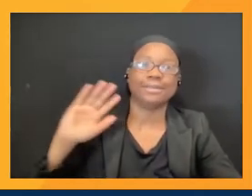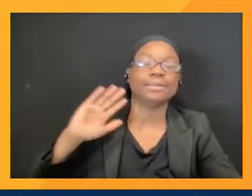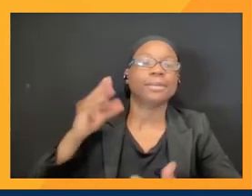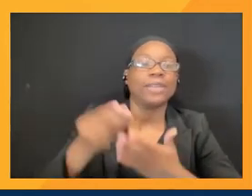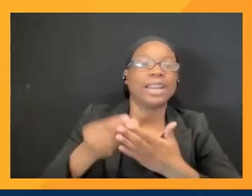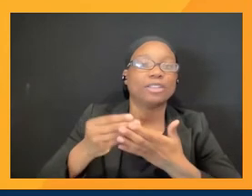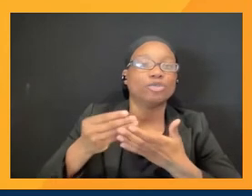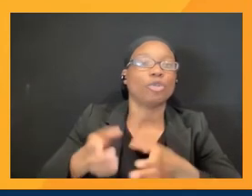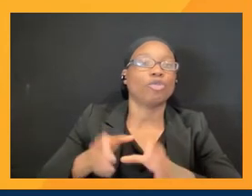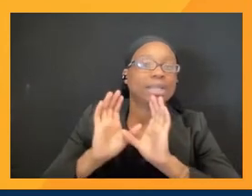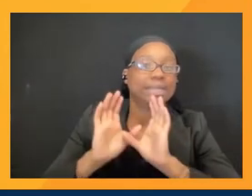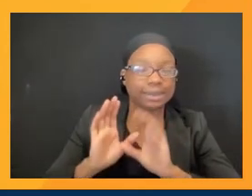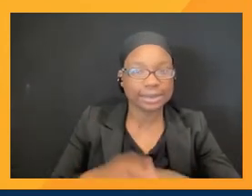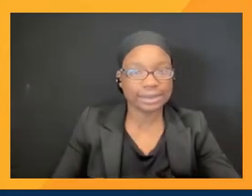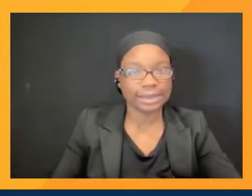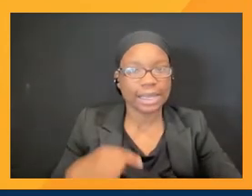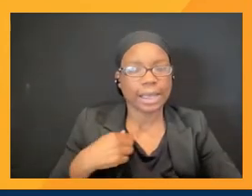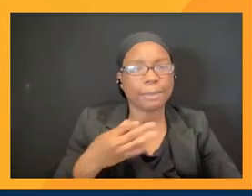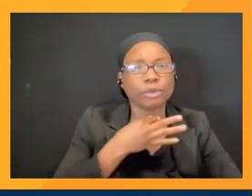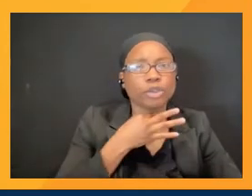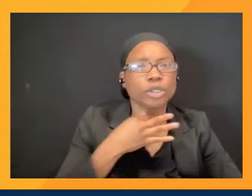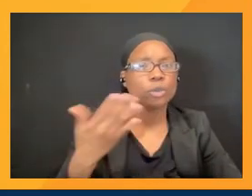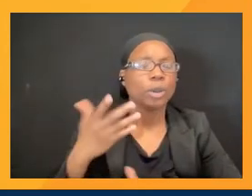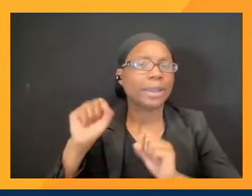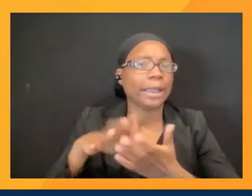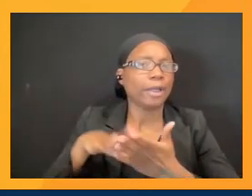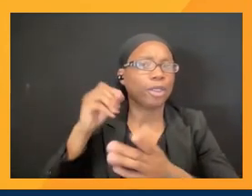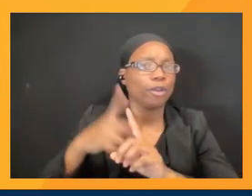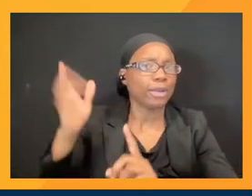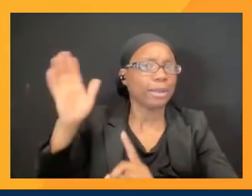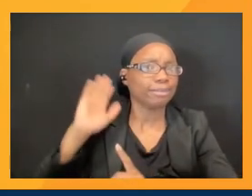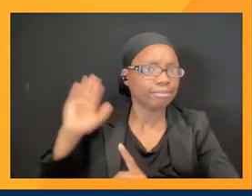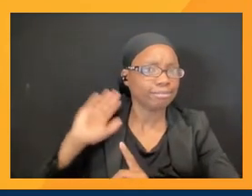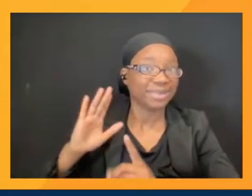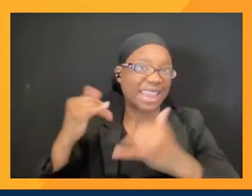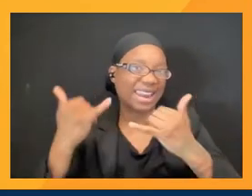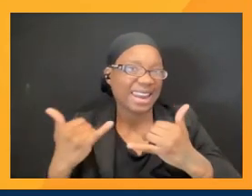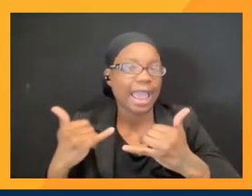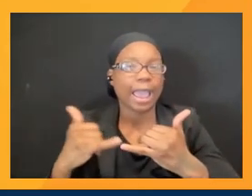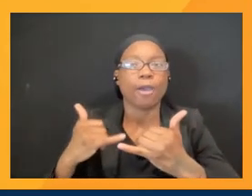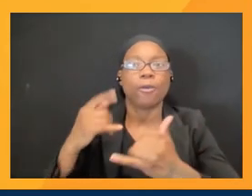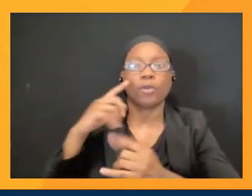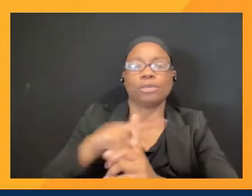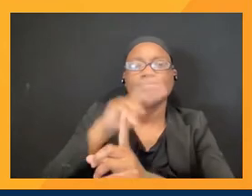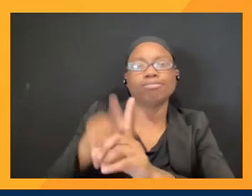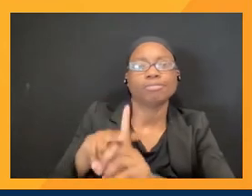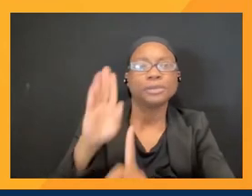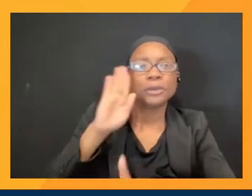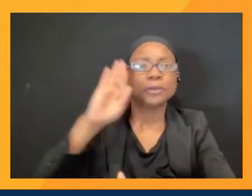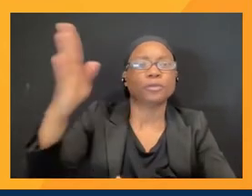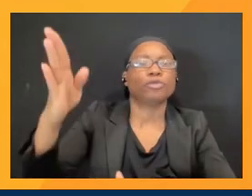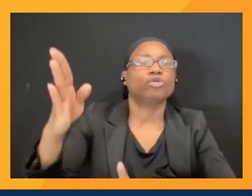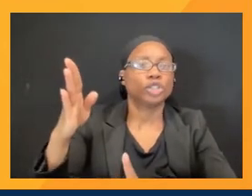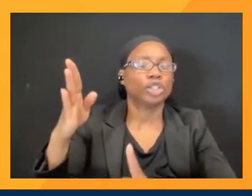I hate to give that kind of an answer. I don't want to sound in any way defeated, but I think it's